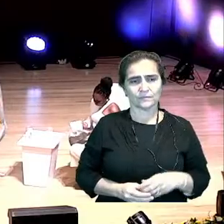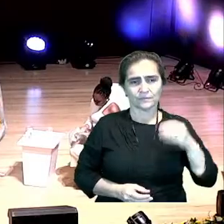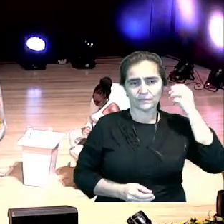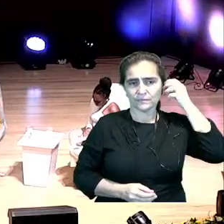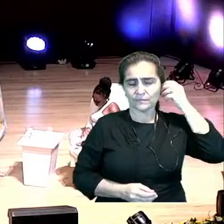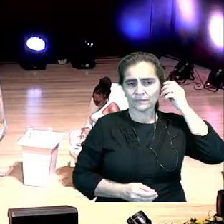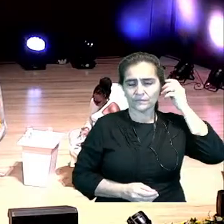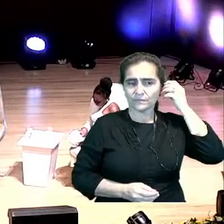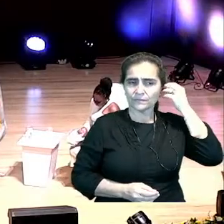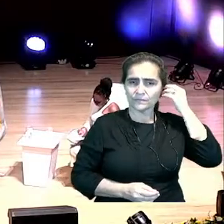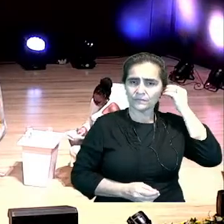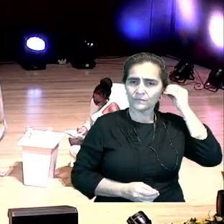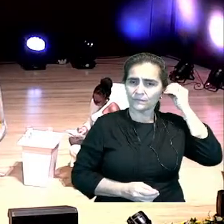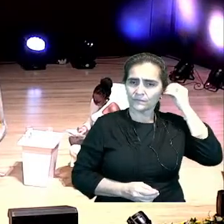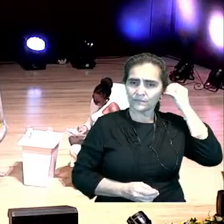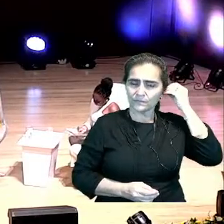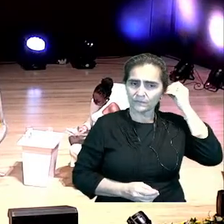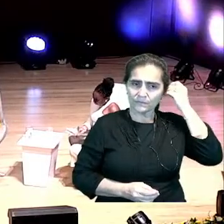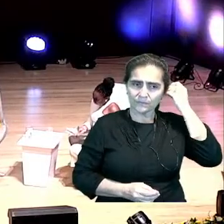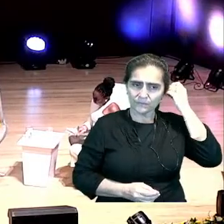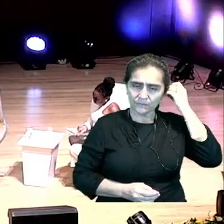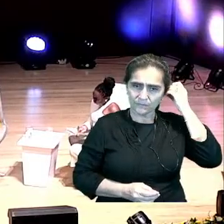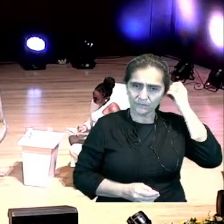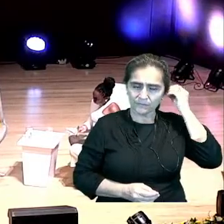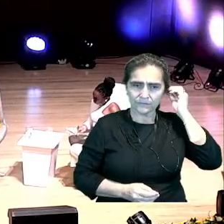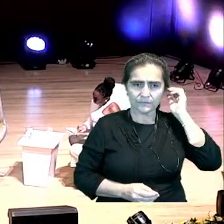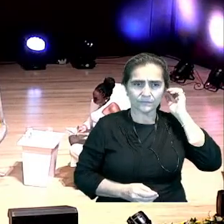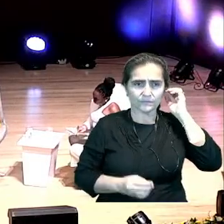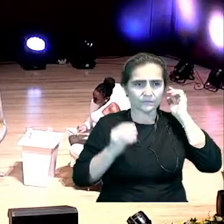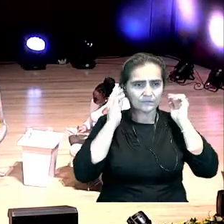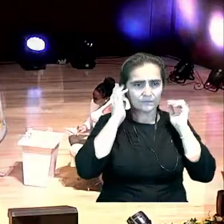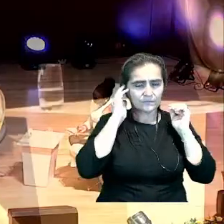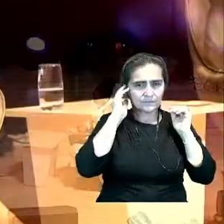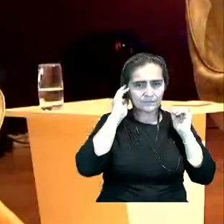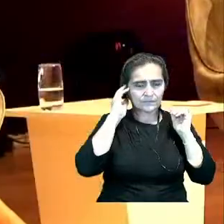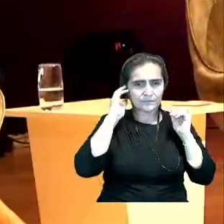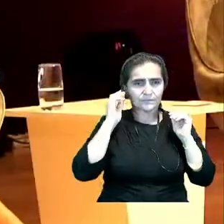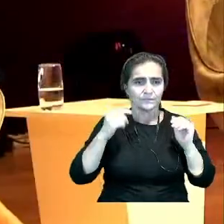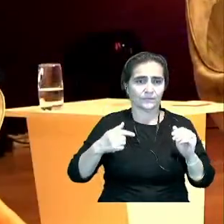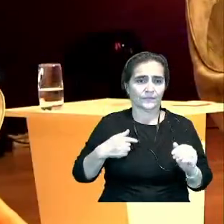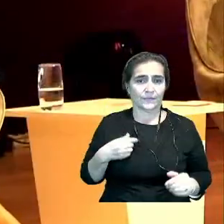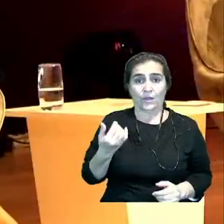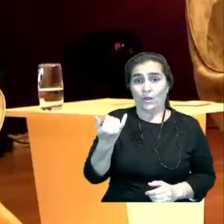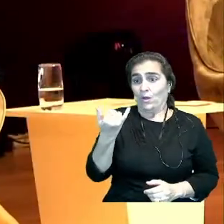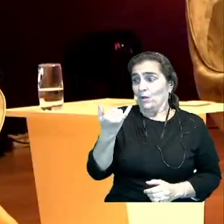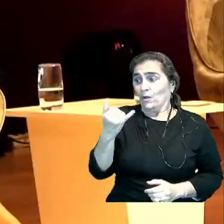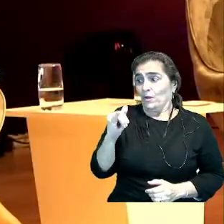Buenas tardes. Good afternoon. I feel so contemplative that I could